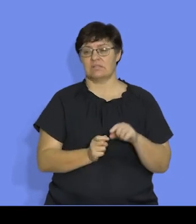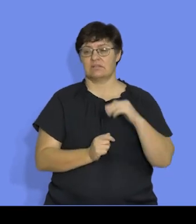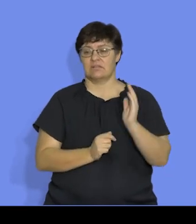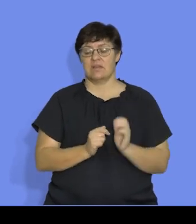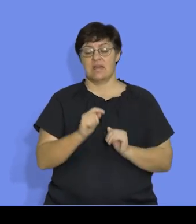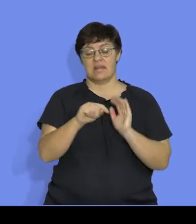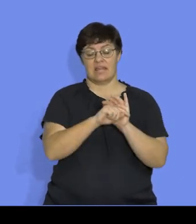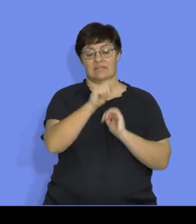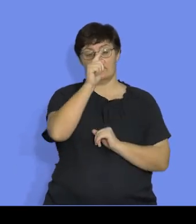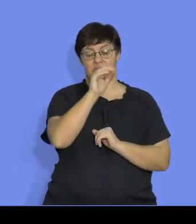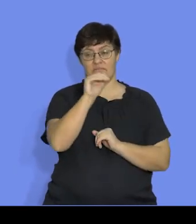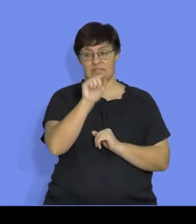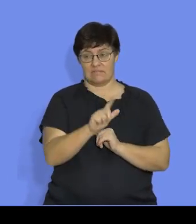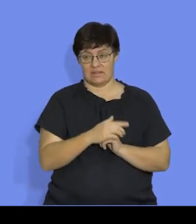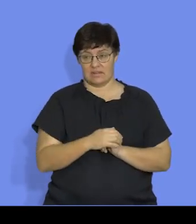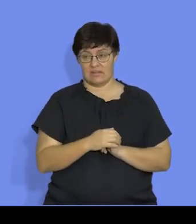a seventh